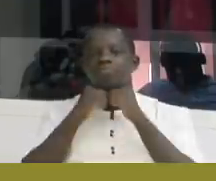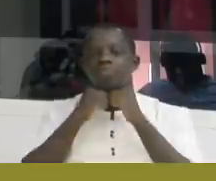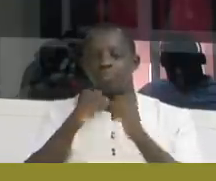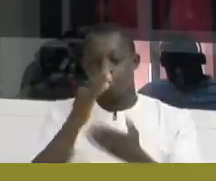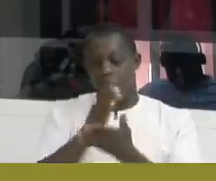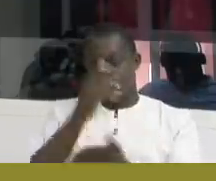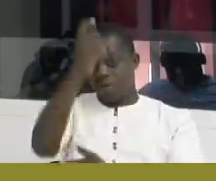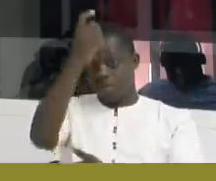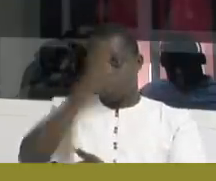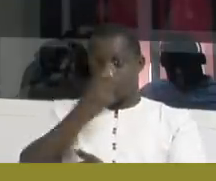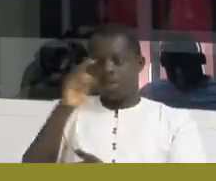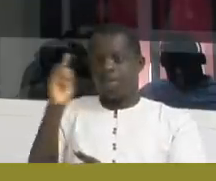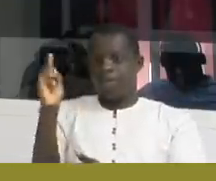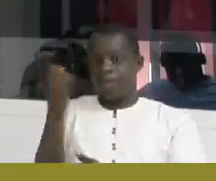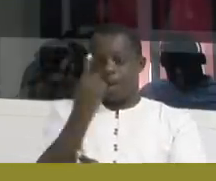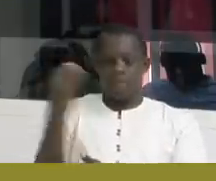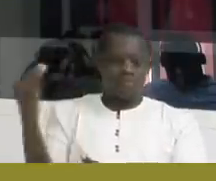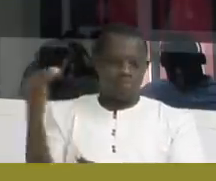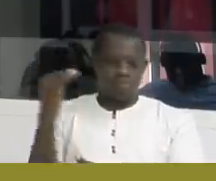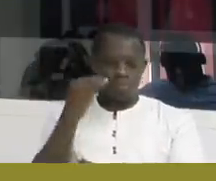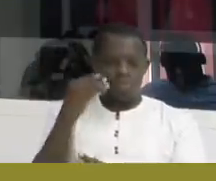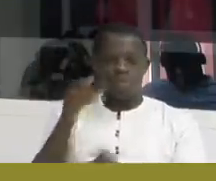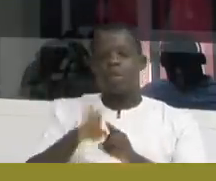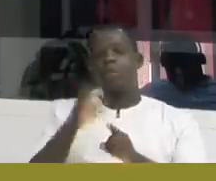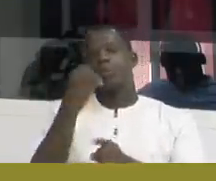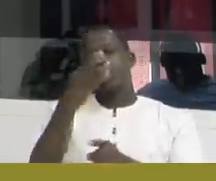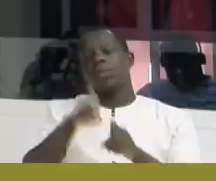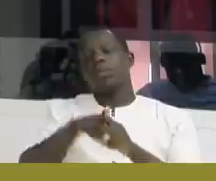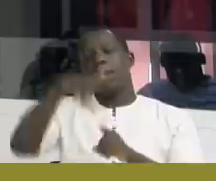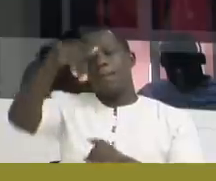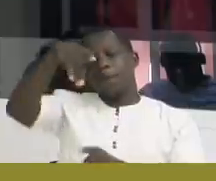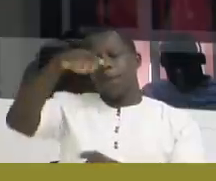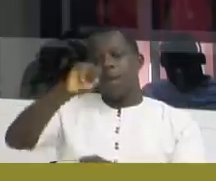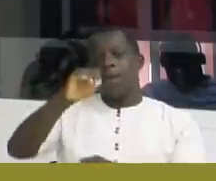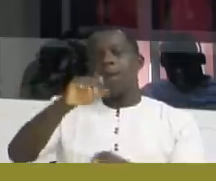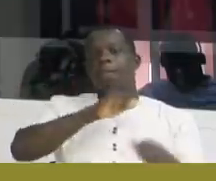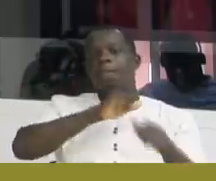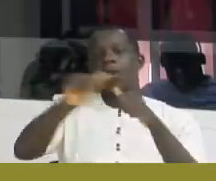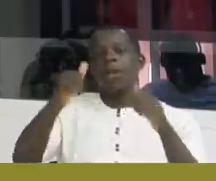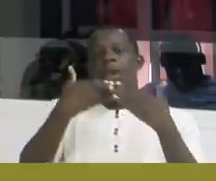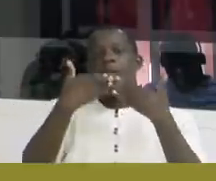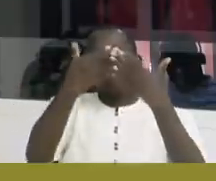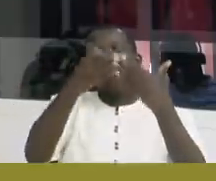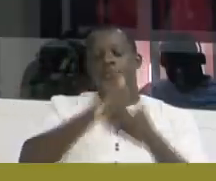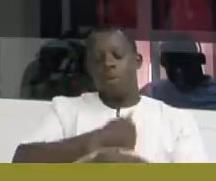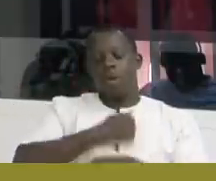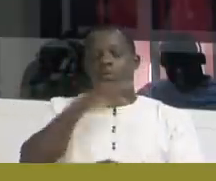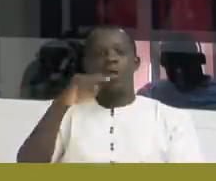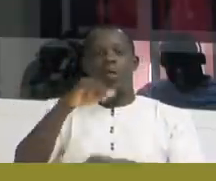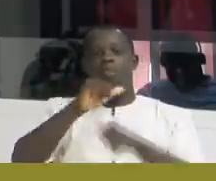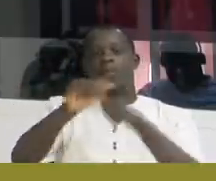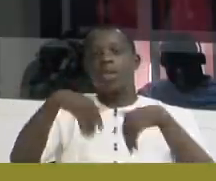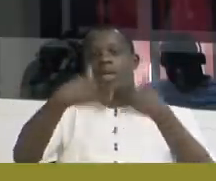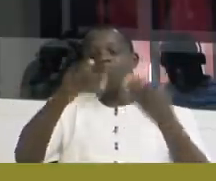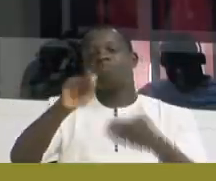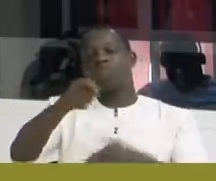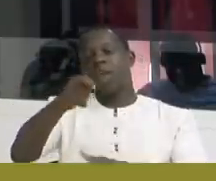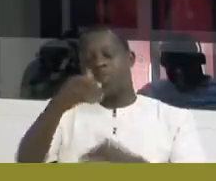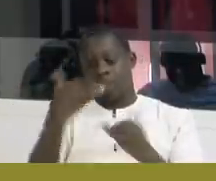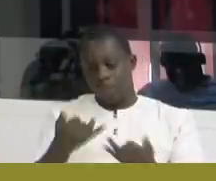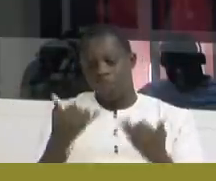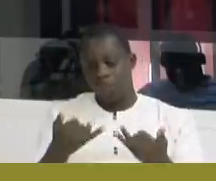mad. He said that that Peter should tell my mother to release the keys immediately,